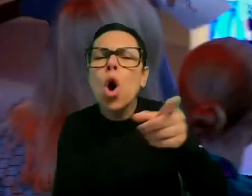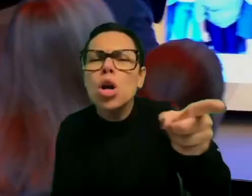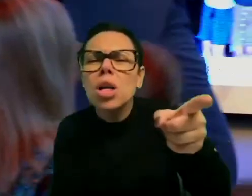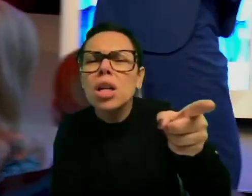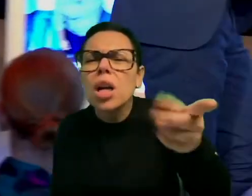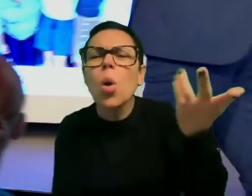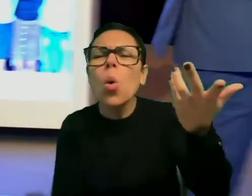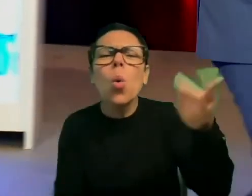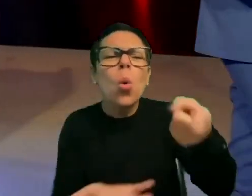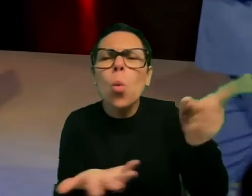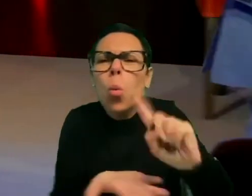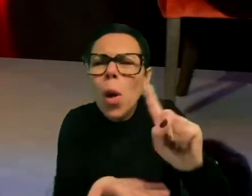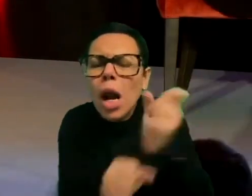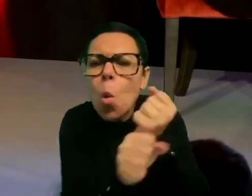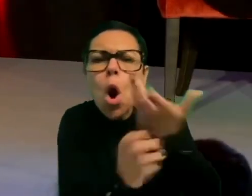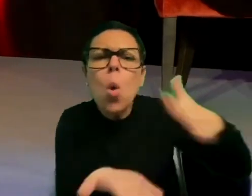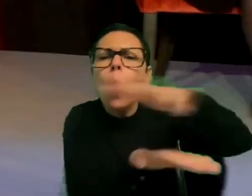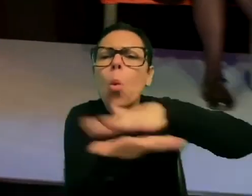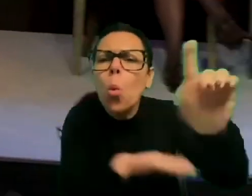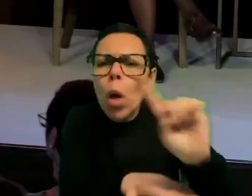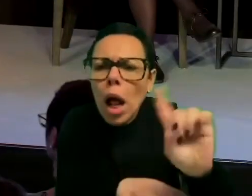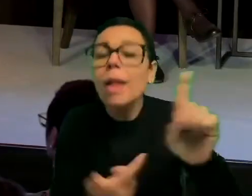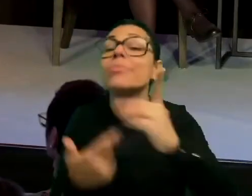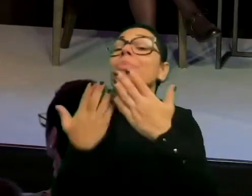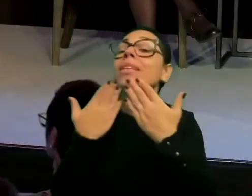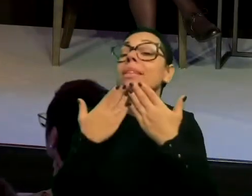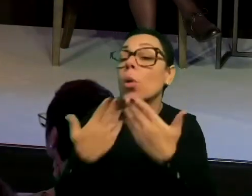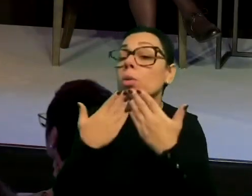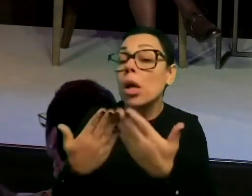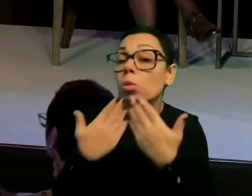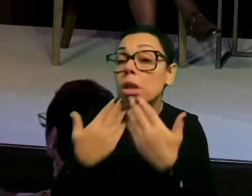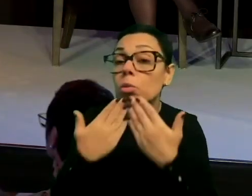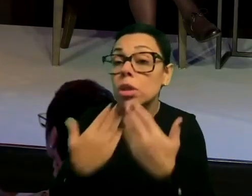much. Yes, I'm very excited to